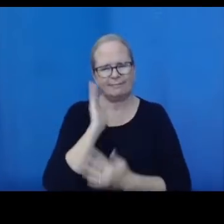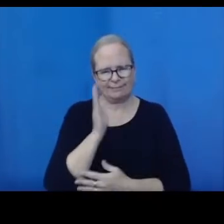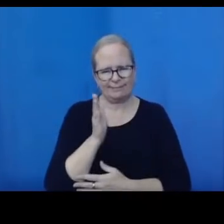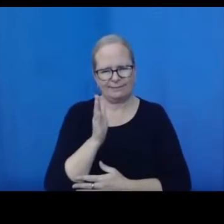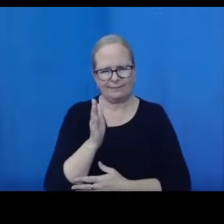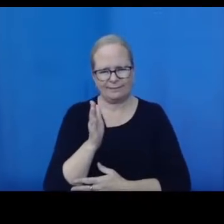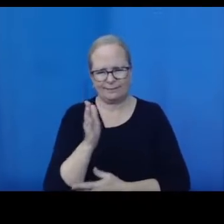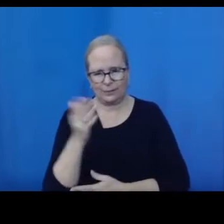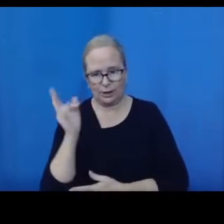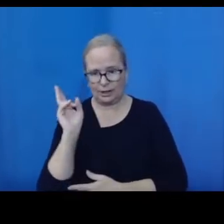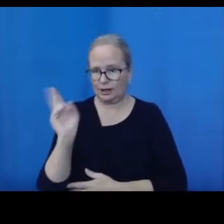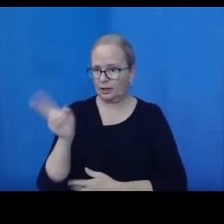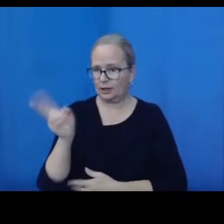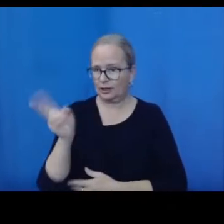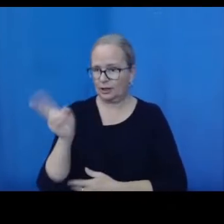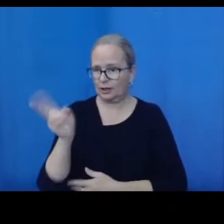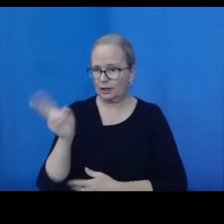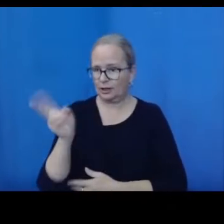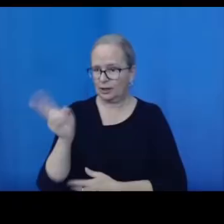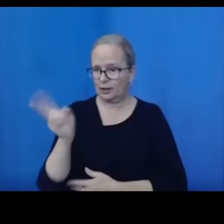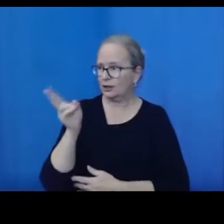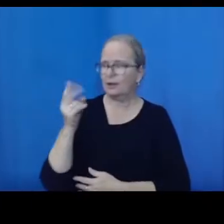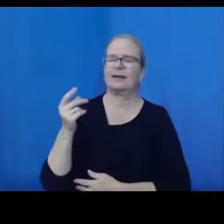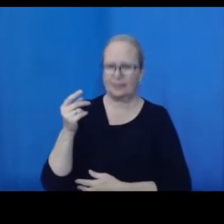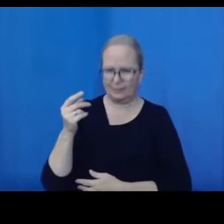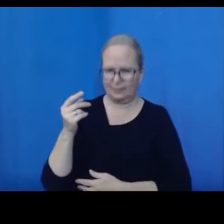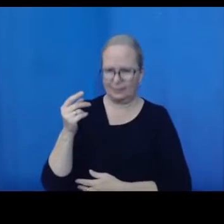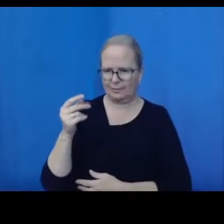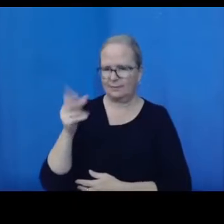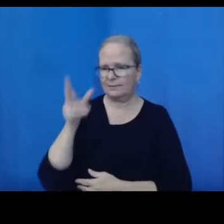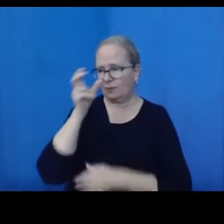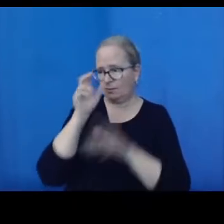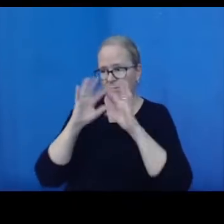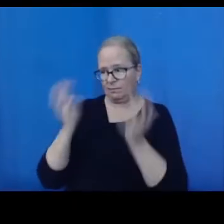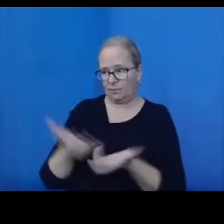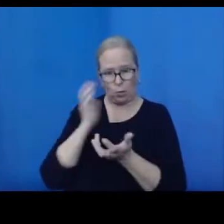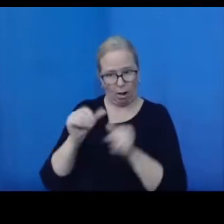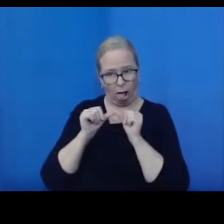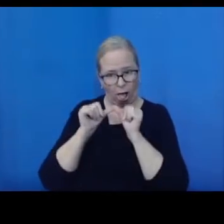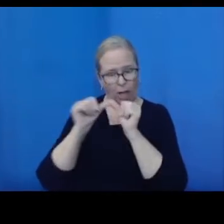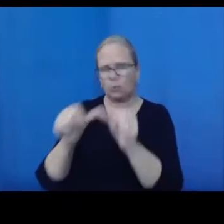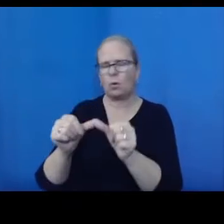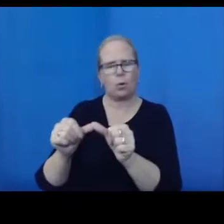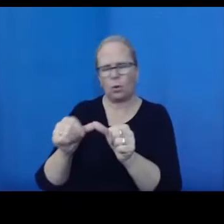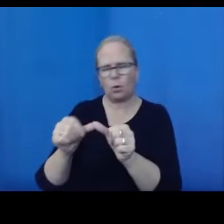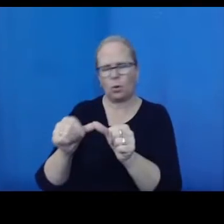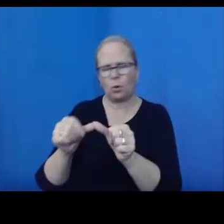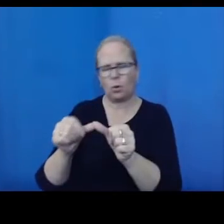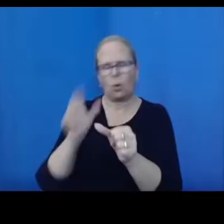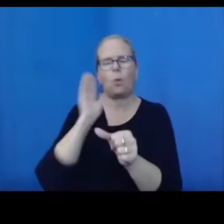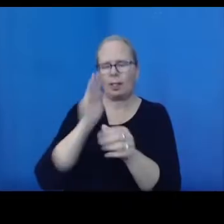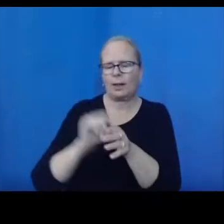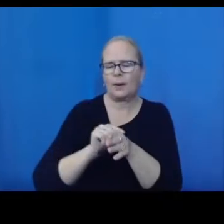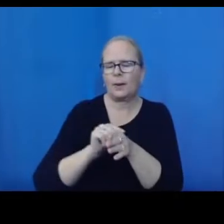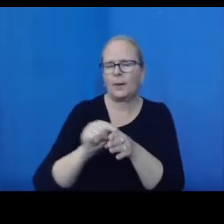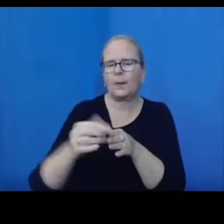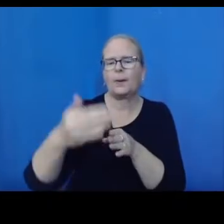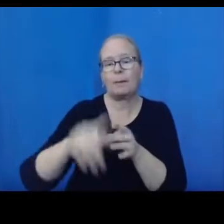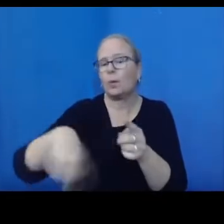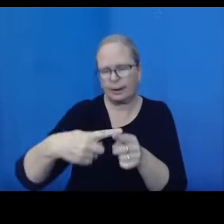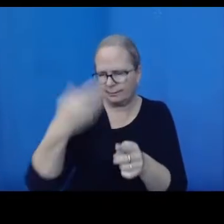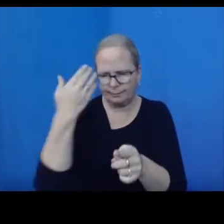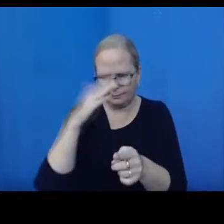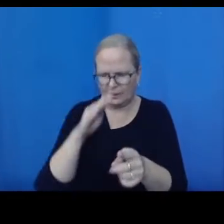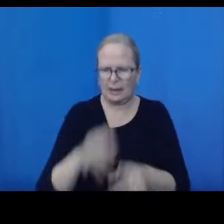endpoint to this. And I think that's also really important to emphasize as you're going through this. This isn't going to be wave after wave after wave. Eventually,